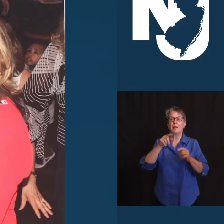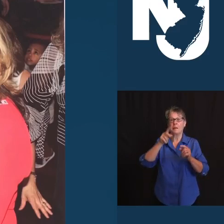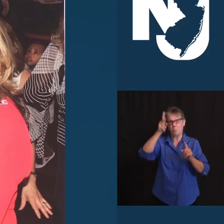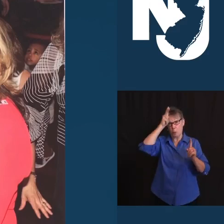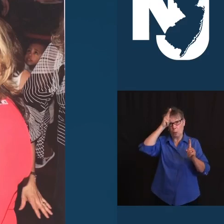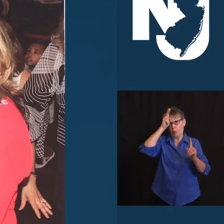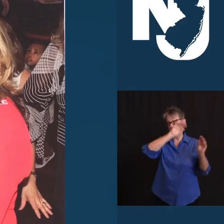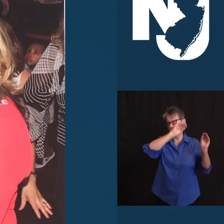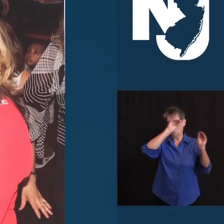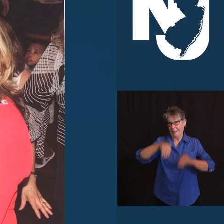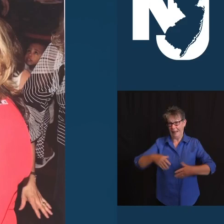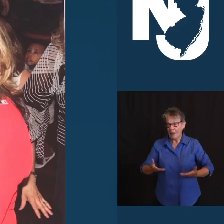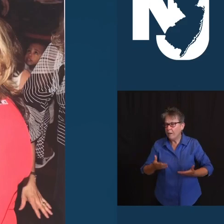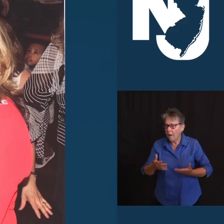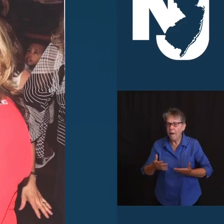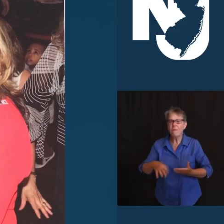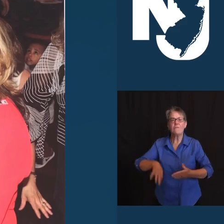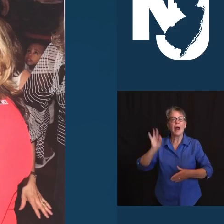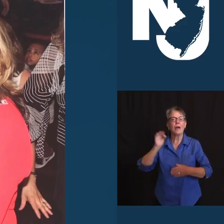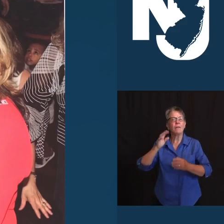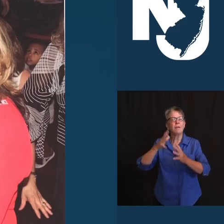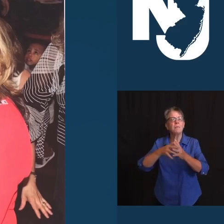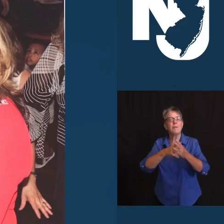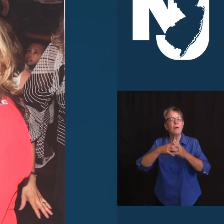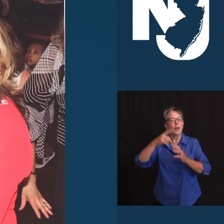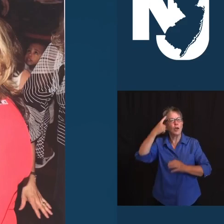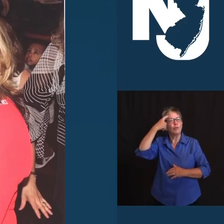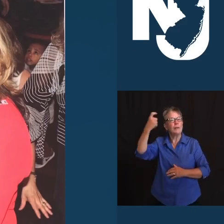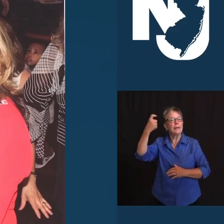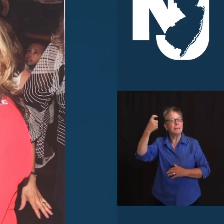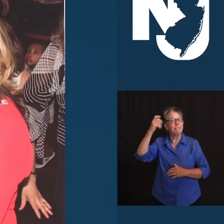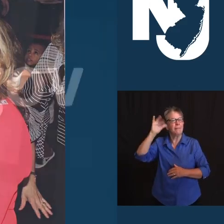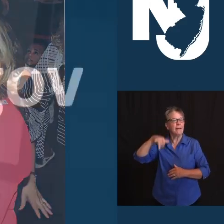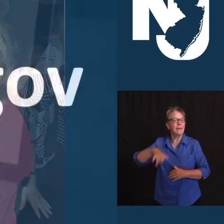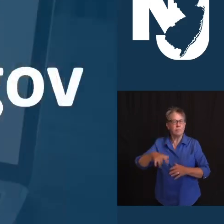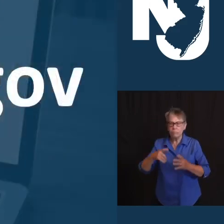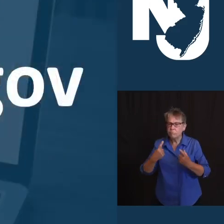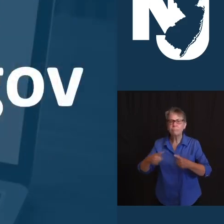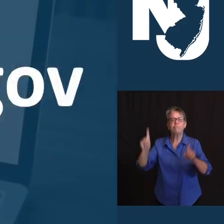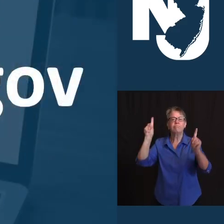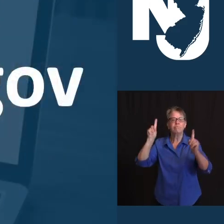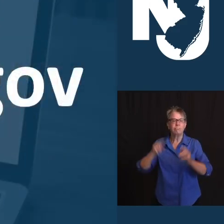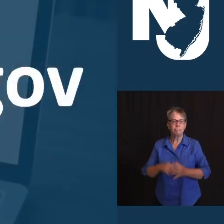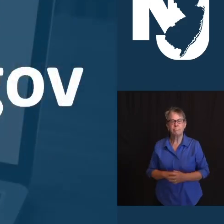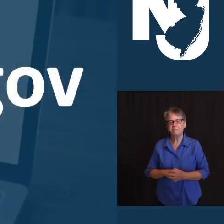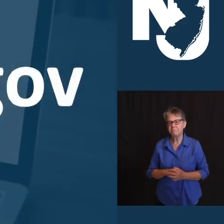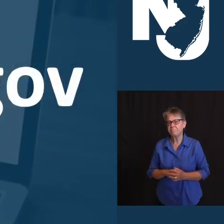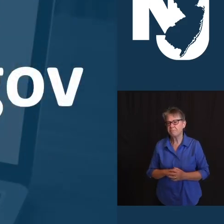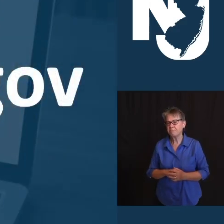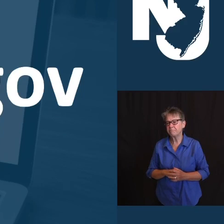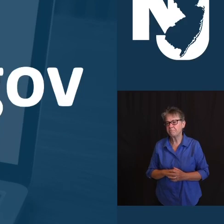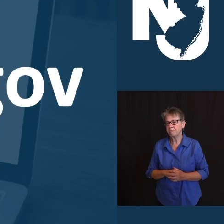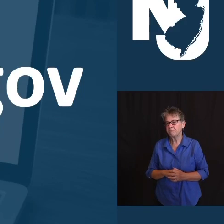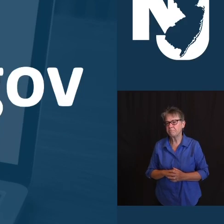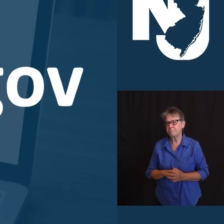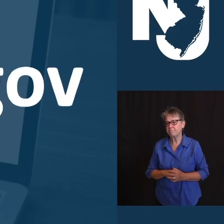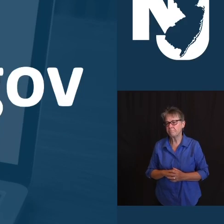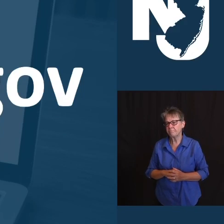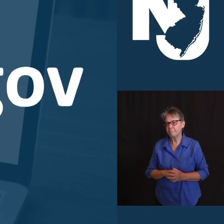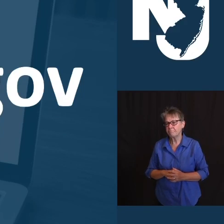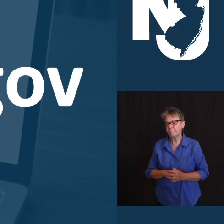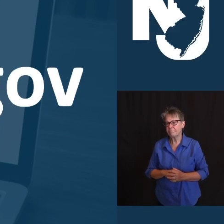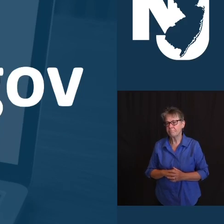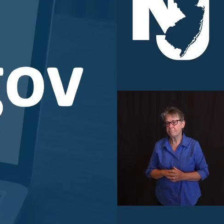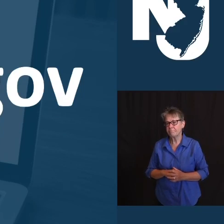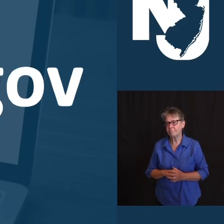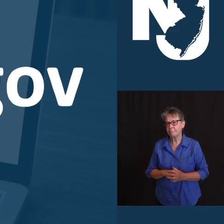bless them both and watch over them and their families. Over the course of the past several months, it's hard to believe, Judy, we have remembered